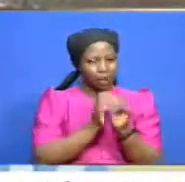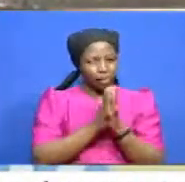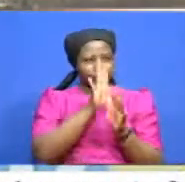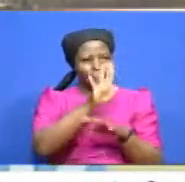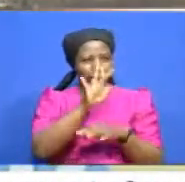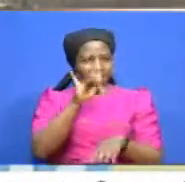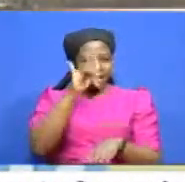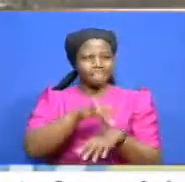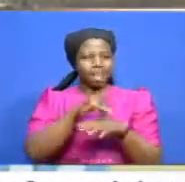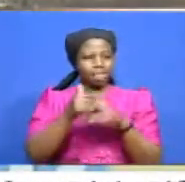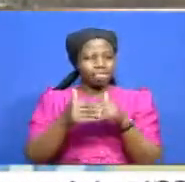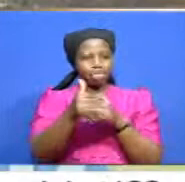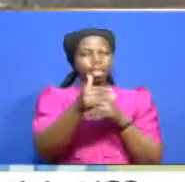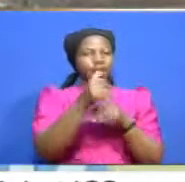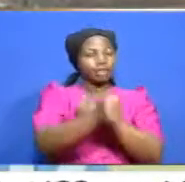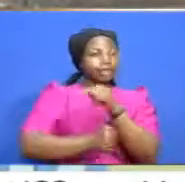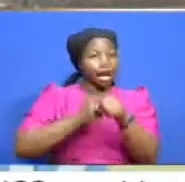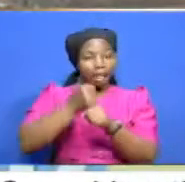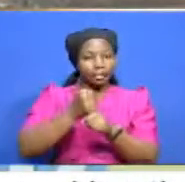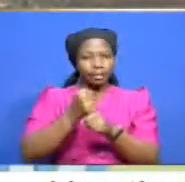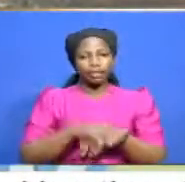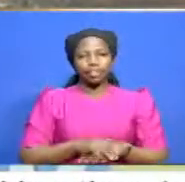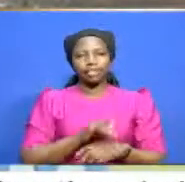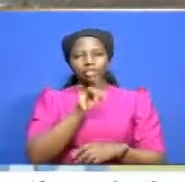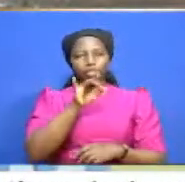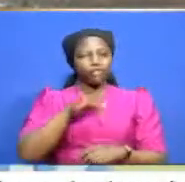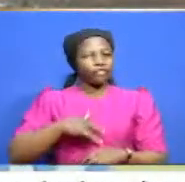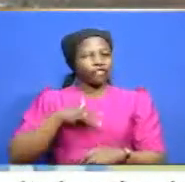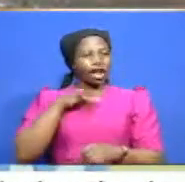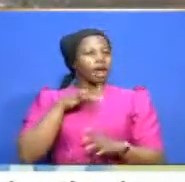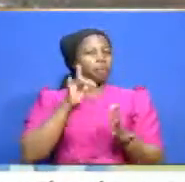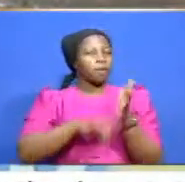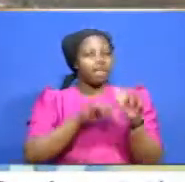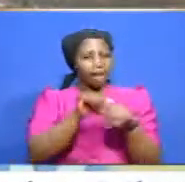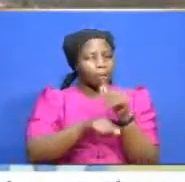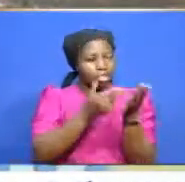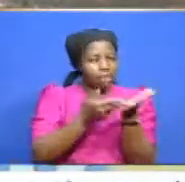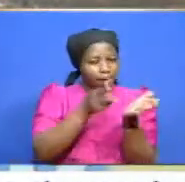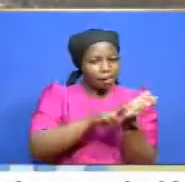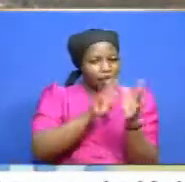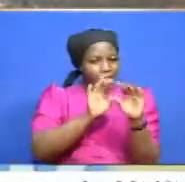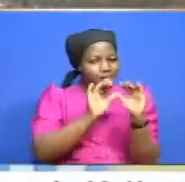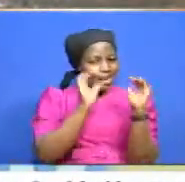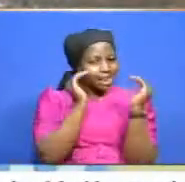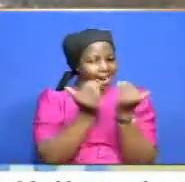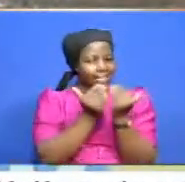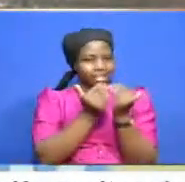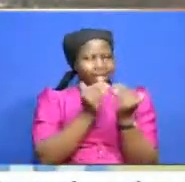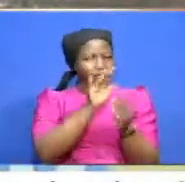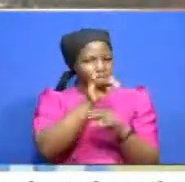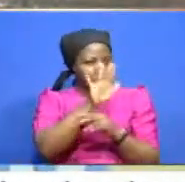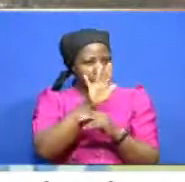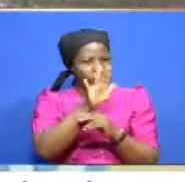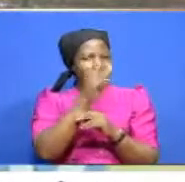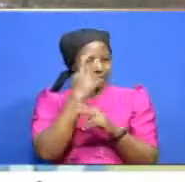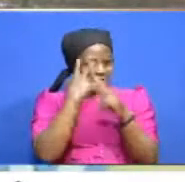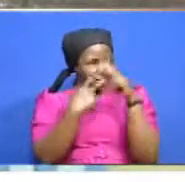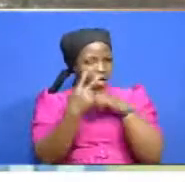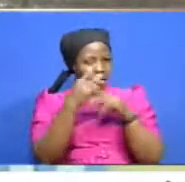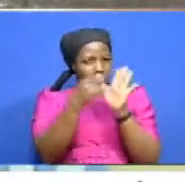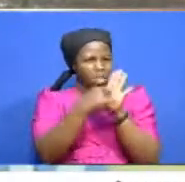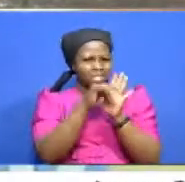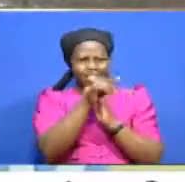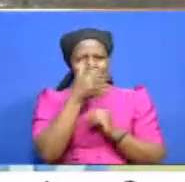in the coming years, what do you feel about the repeating of classes from where you sit? Was this the best way